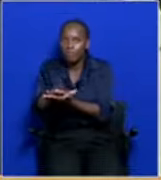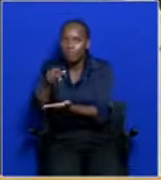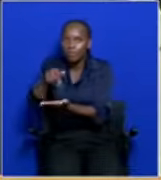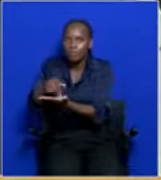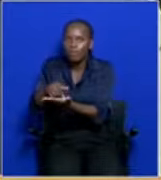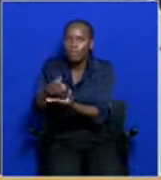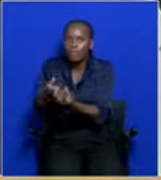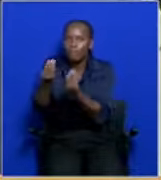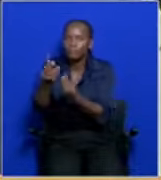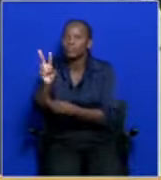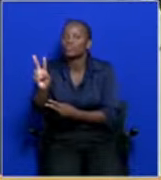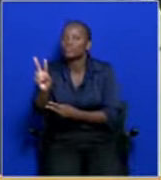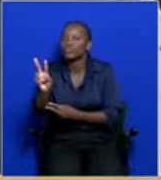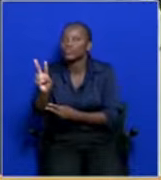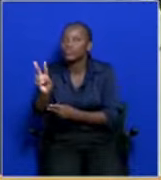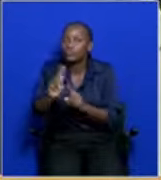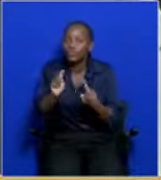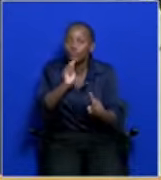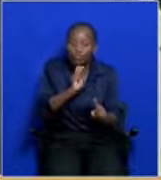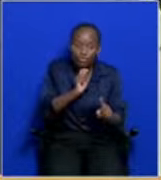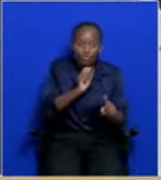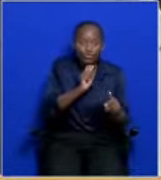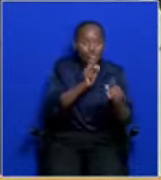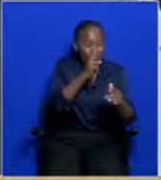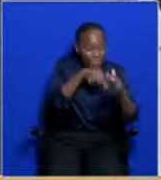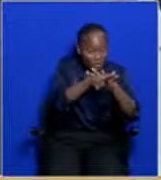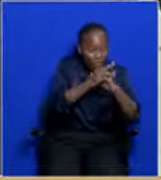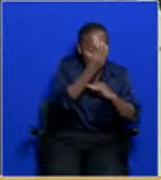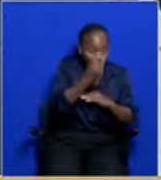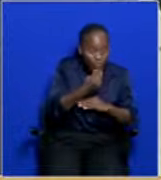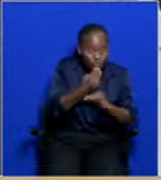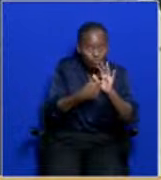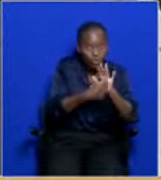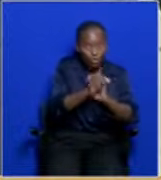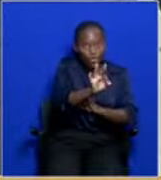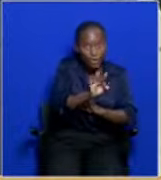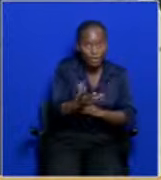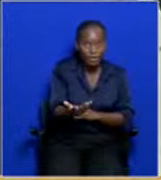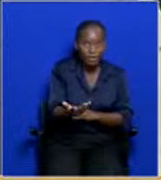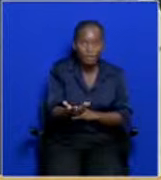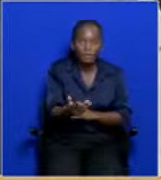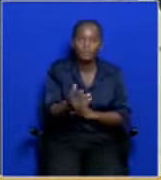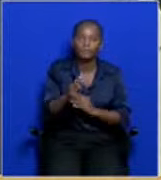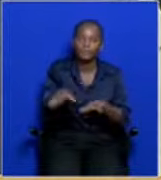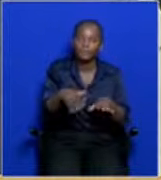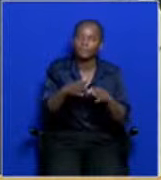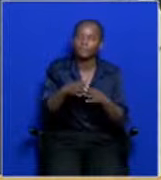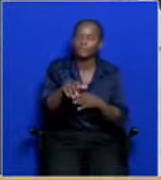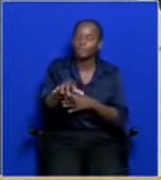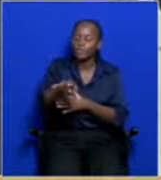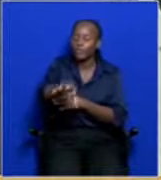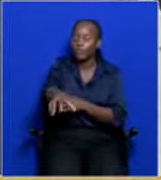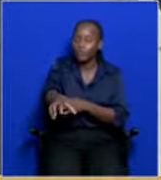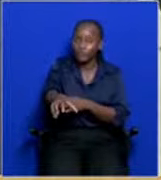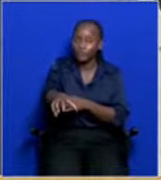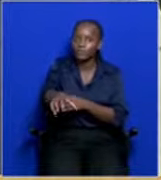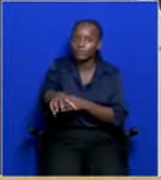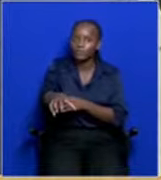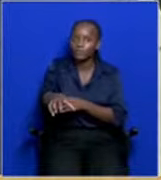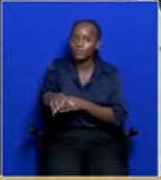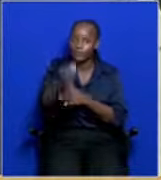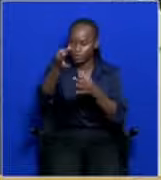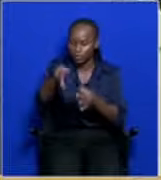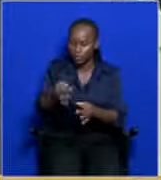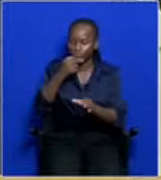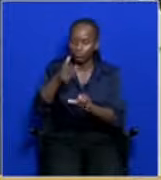Current status of the case: the matter remains provisionally withdrawn. The complainant was not willing to be